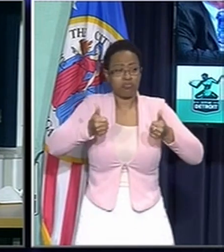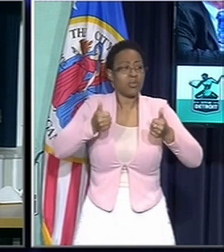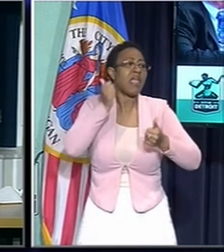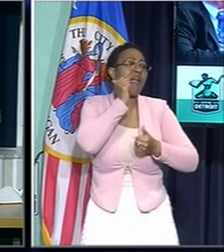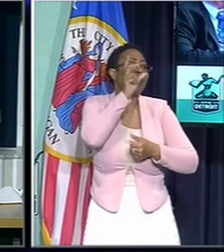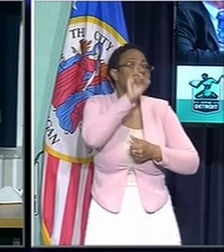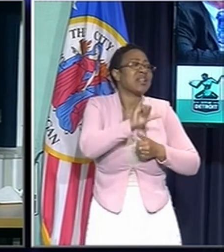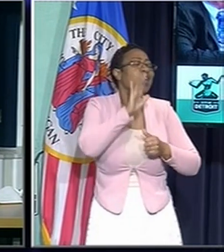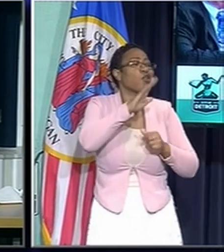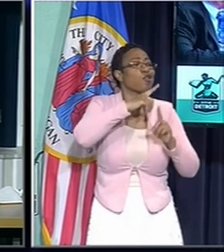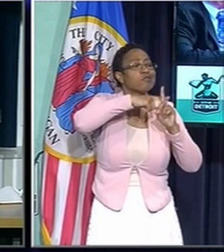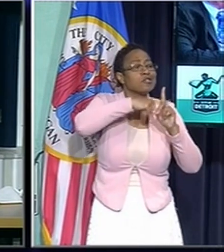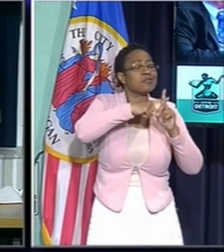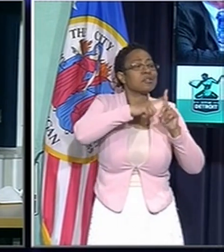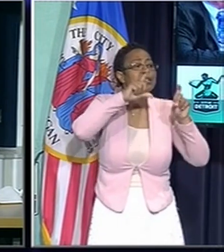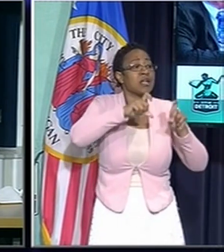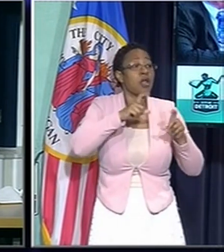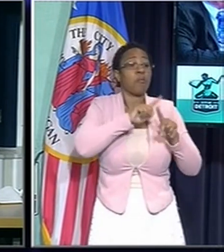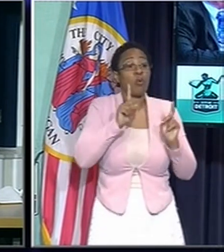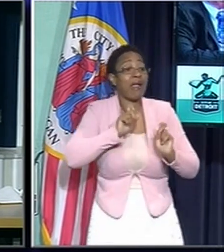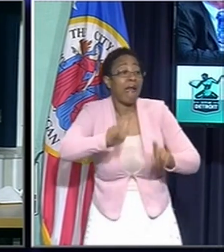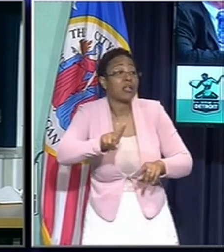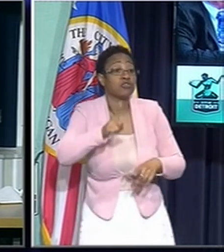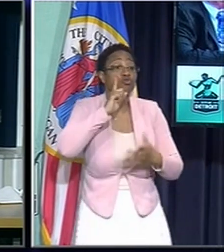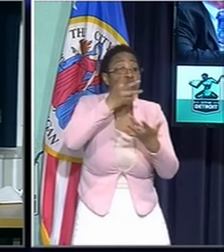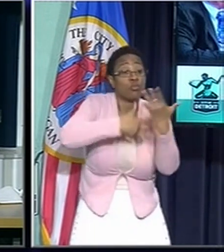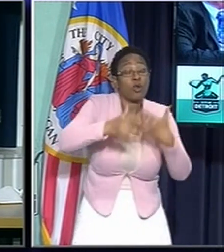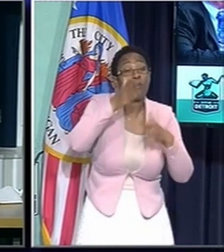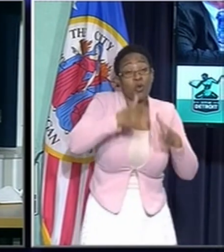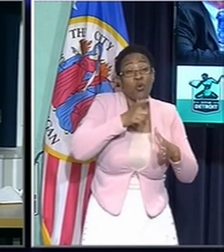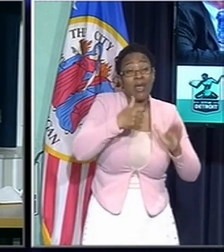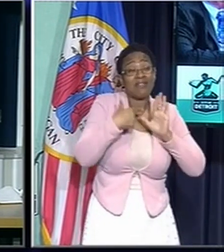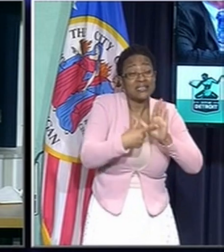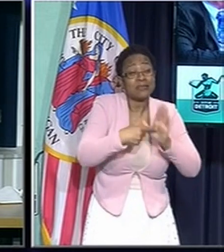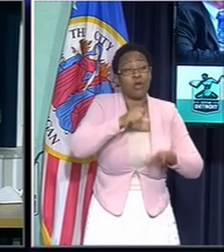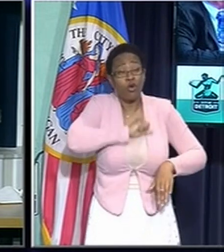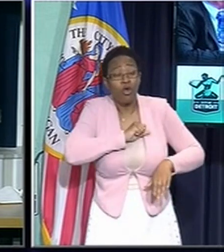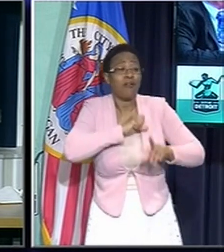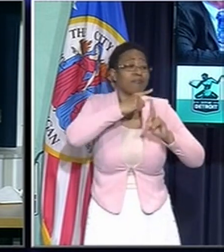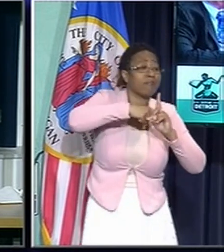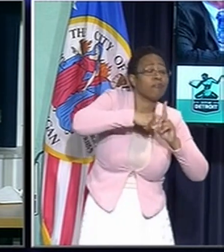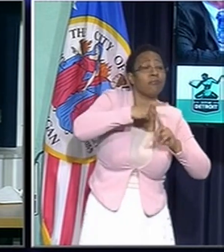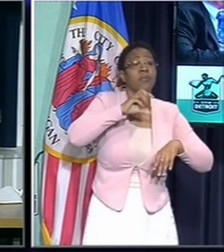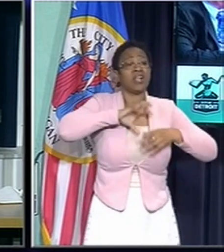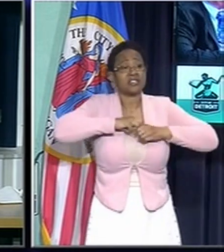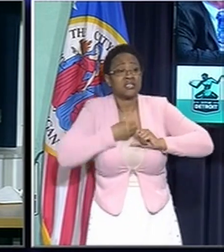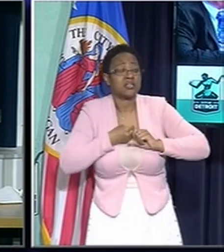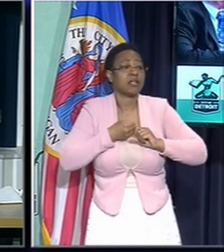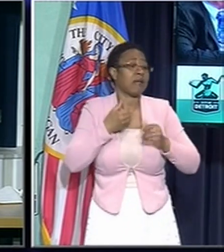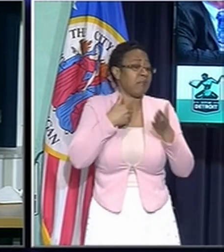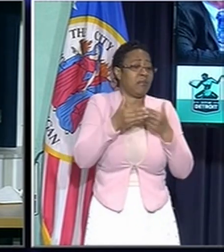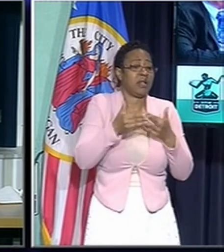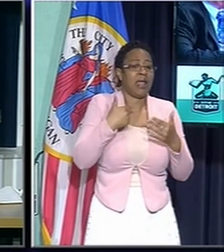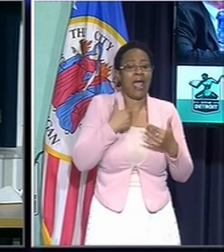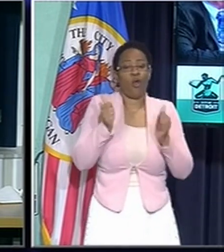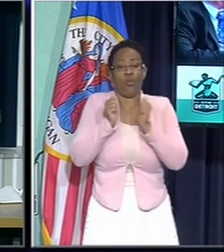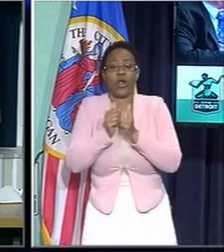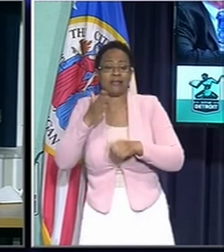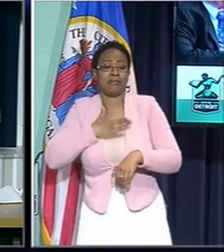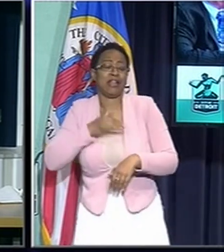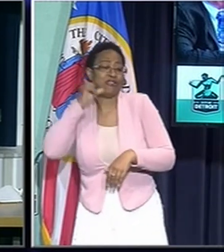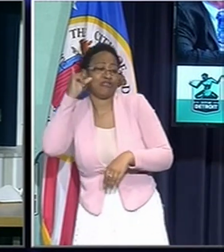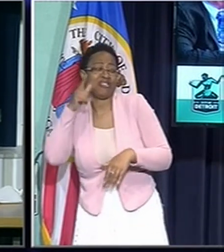your temperature's taken, but also, have you been around somebody who had symptoms? And even if your temperature's okay, if you said, yeah, I was with somebody yesterday